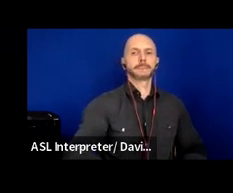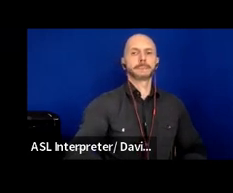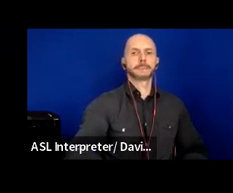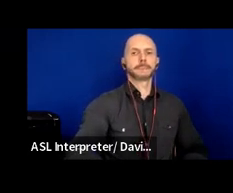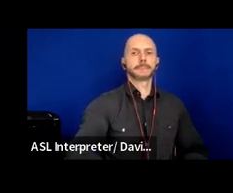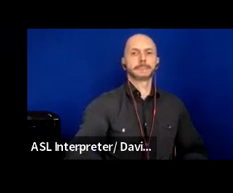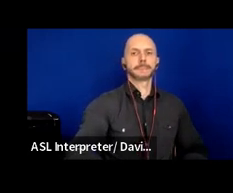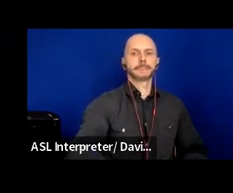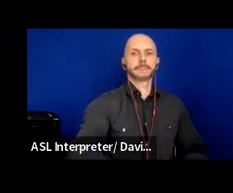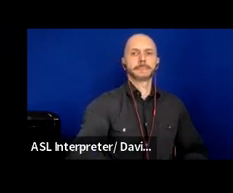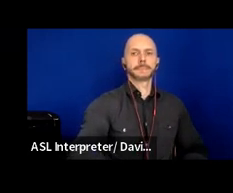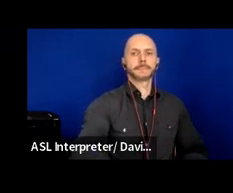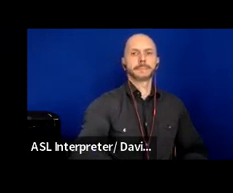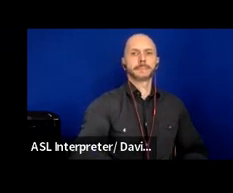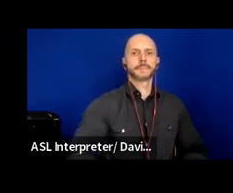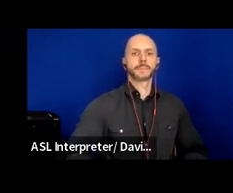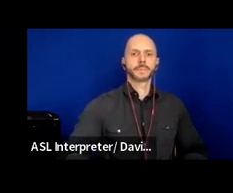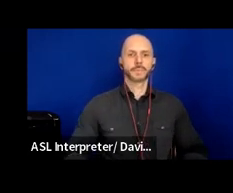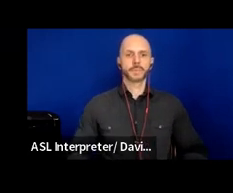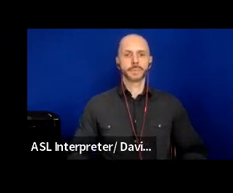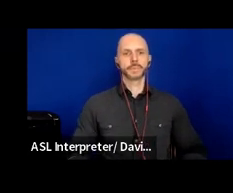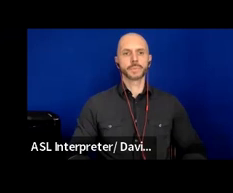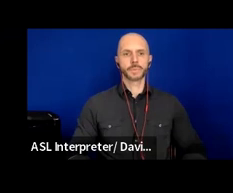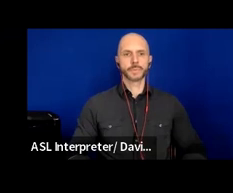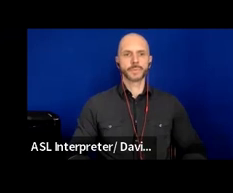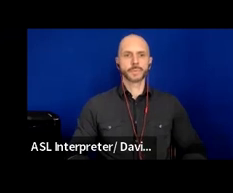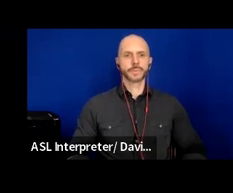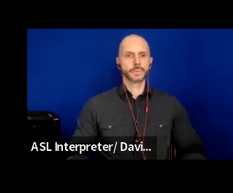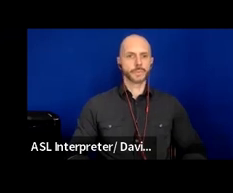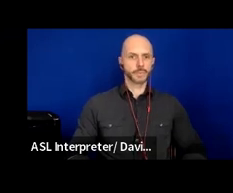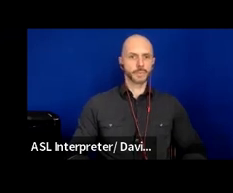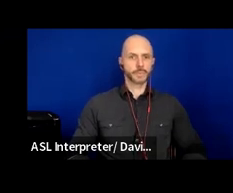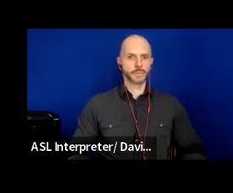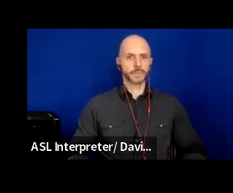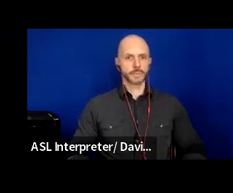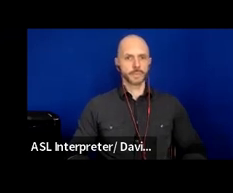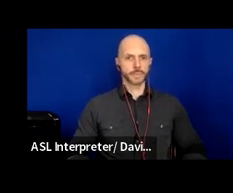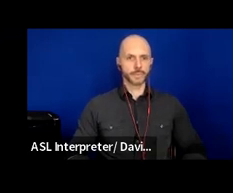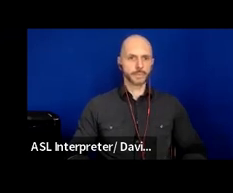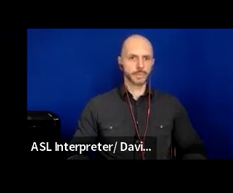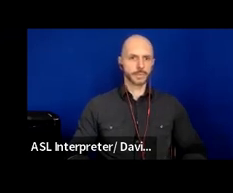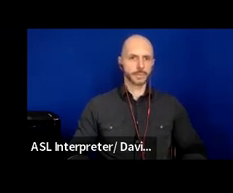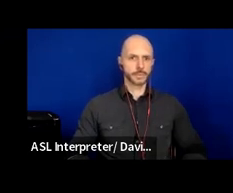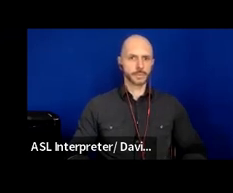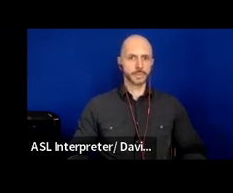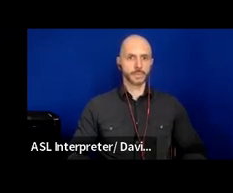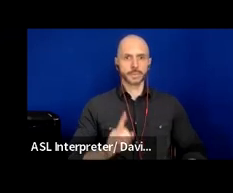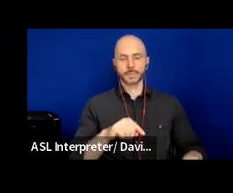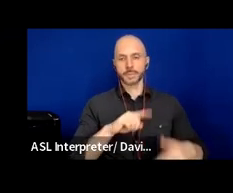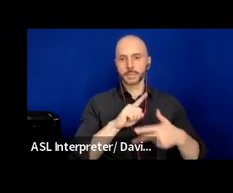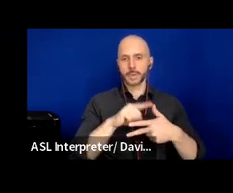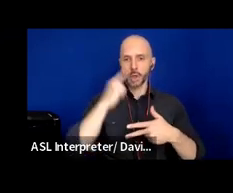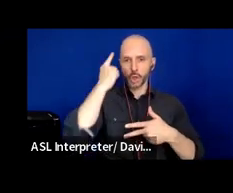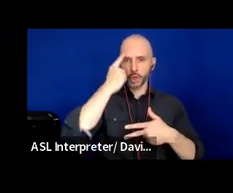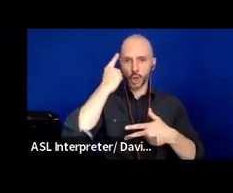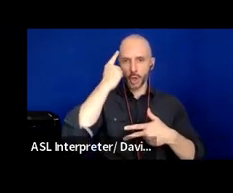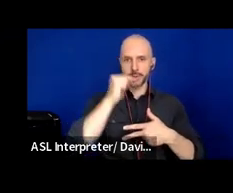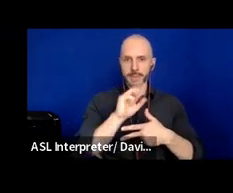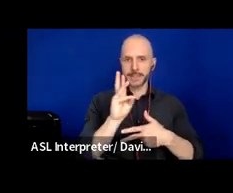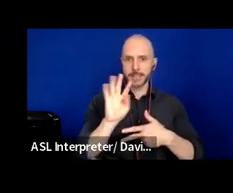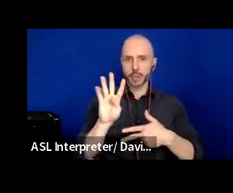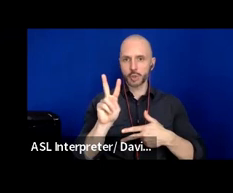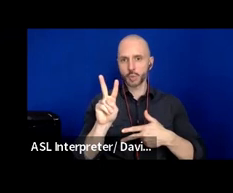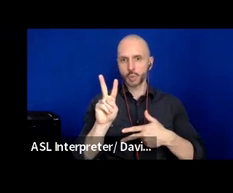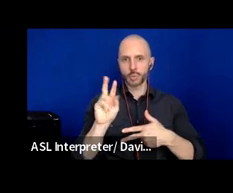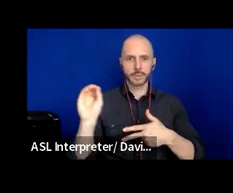Poll ended. So we're seeing here 62% out of 47 folks have thought it. 43% of 47